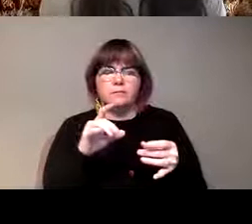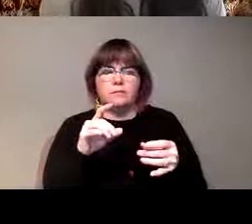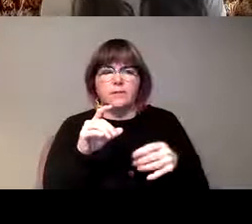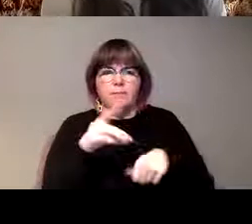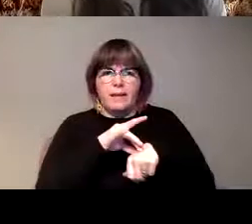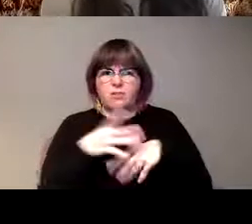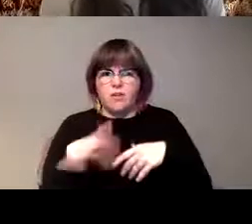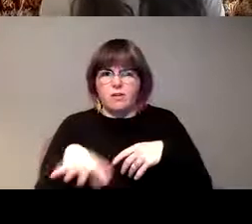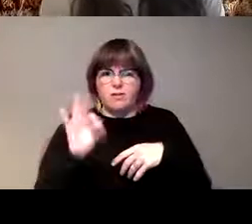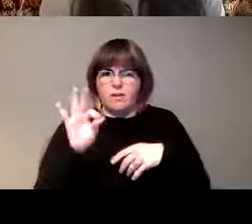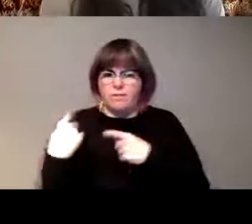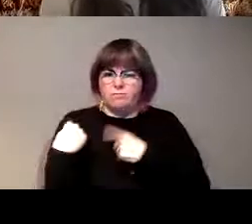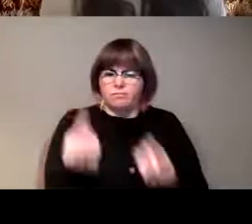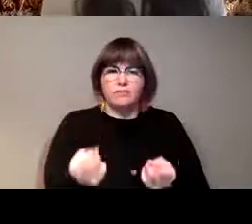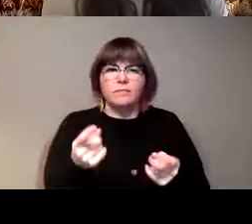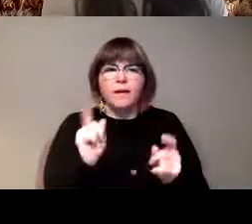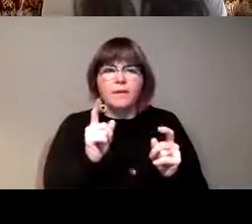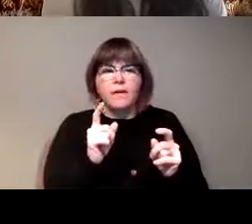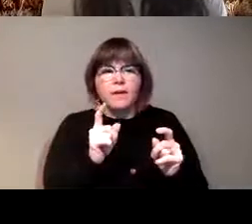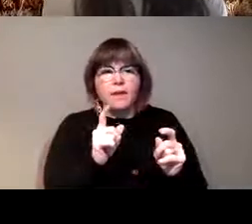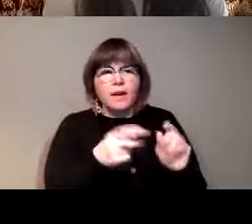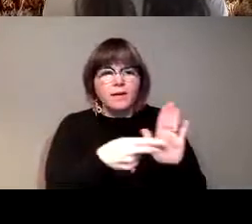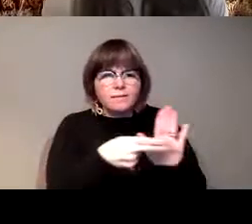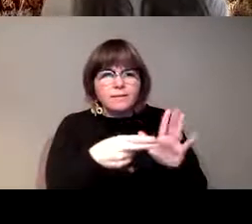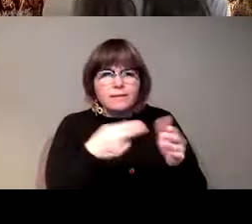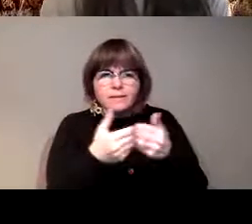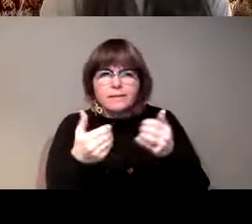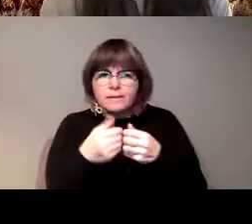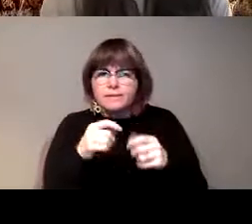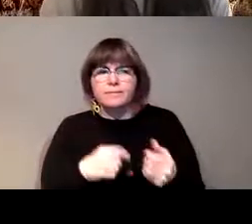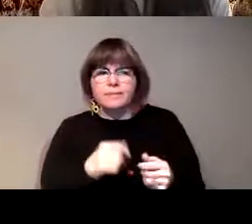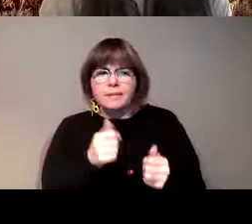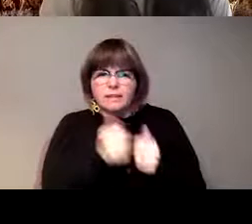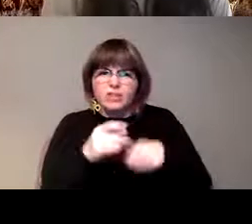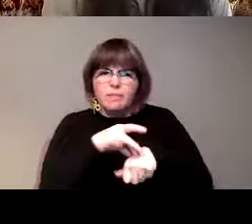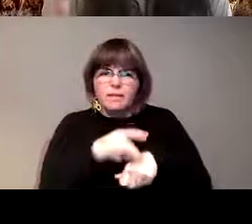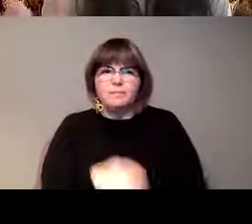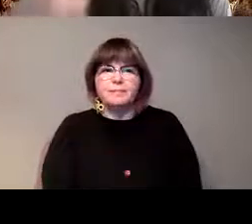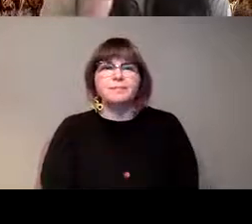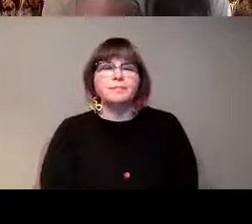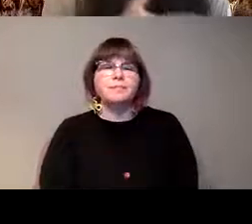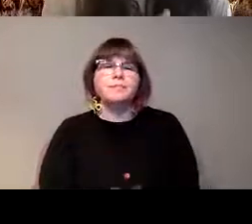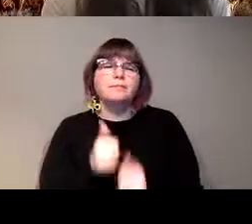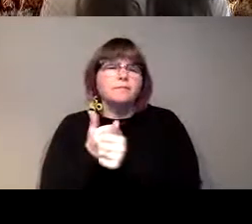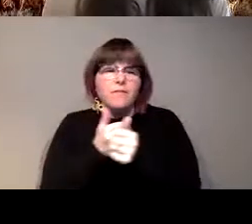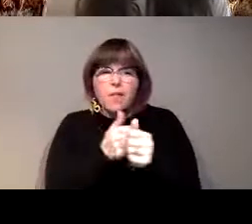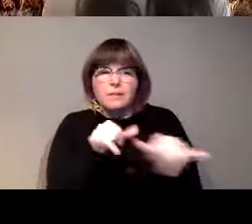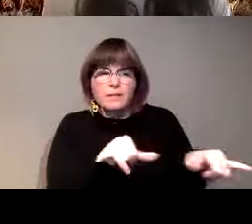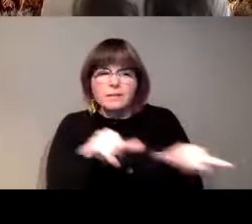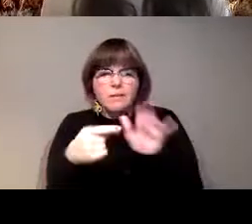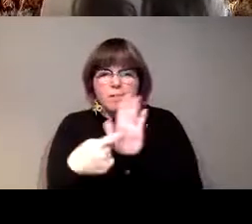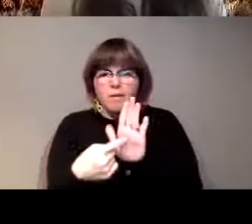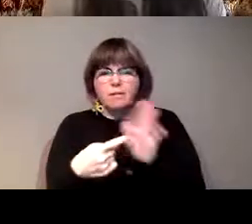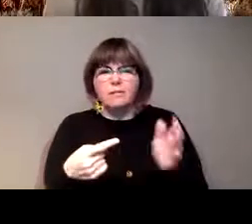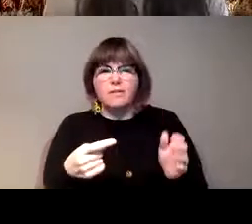and they help characterize this full set of transiting exoplanets. And we follow a very similar model for